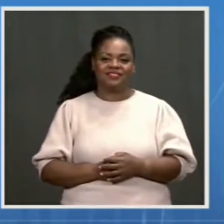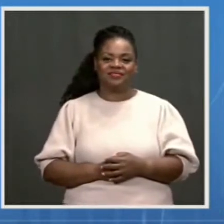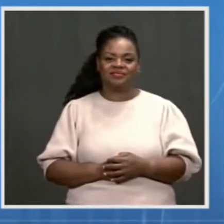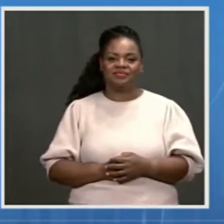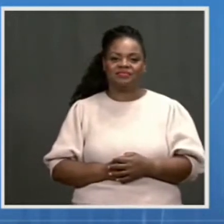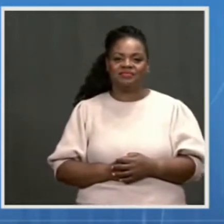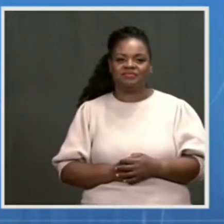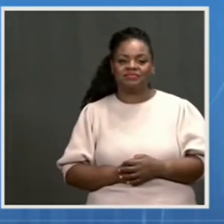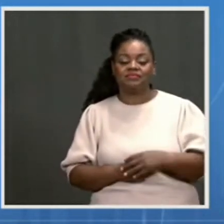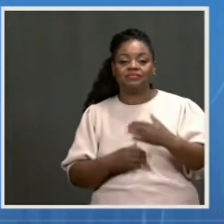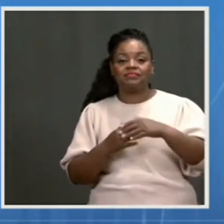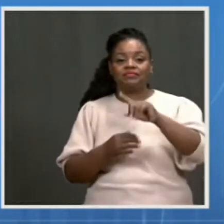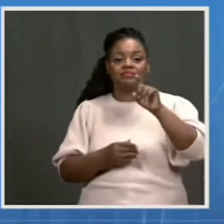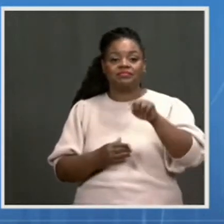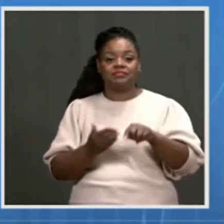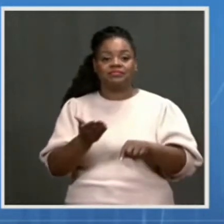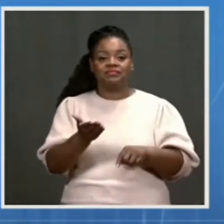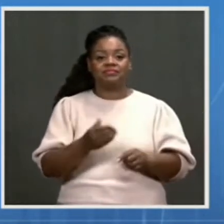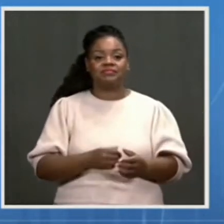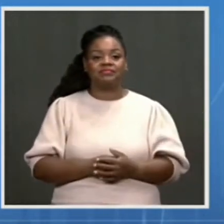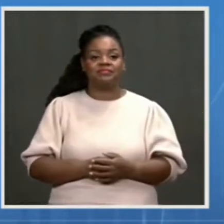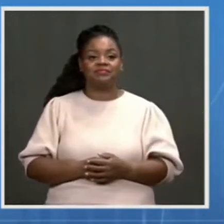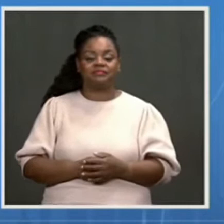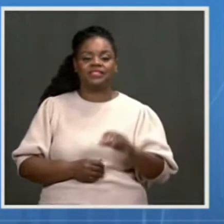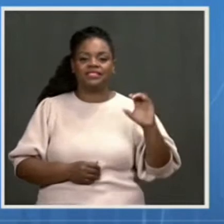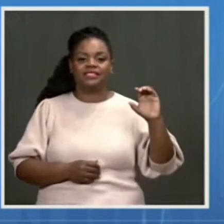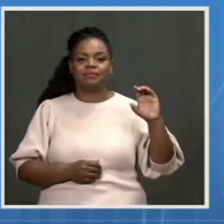Let's go to Nancy Cordes at CBS.